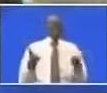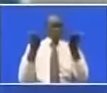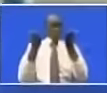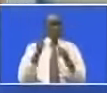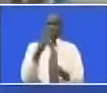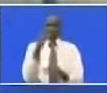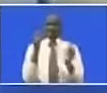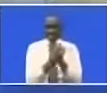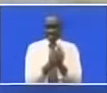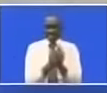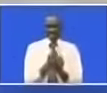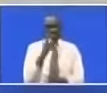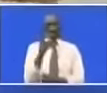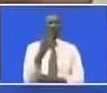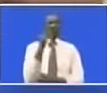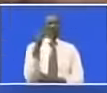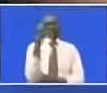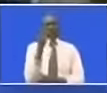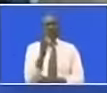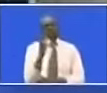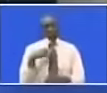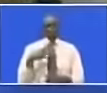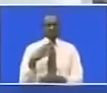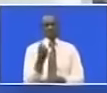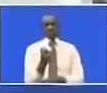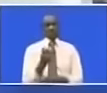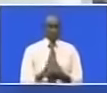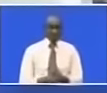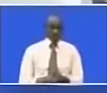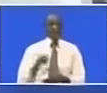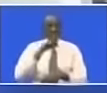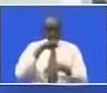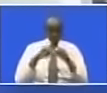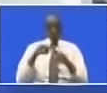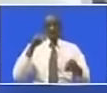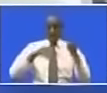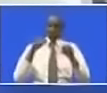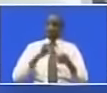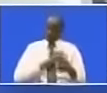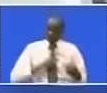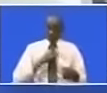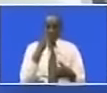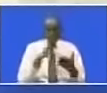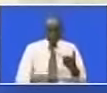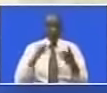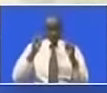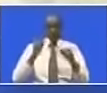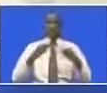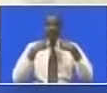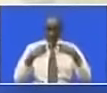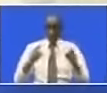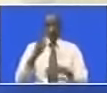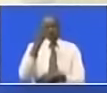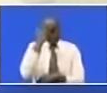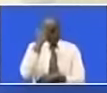elections where there was less than 50% voter turnout. The National Elections Commission is set to begin announcing the election results Monday